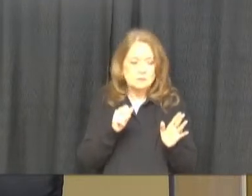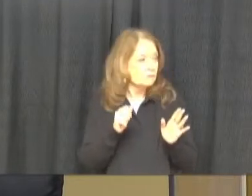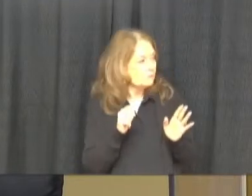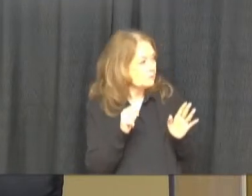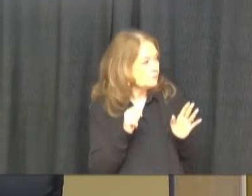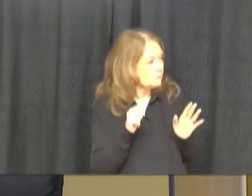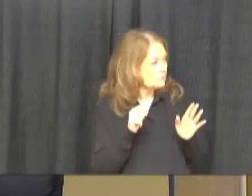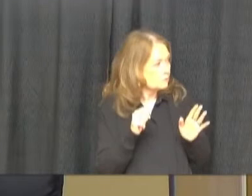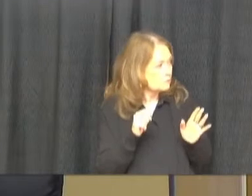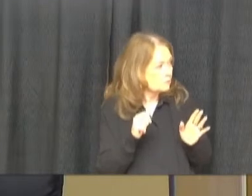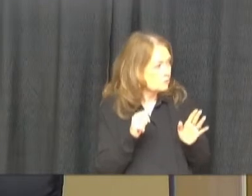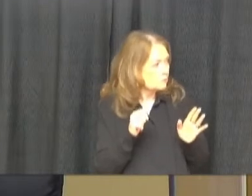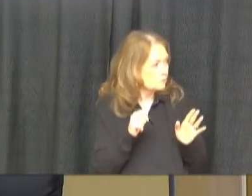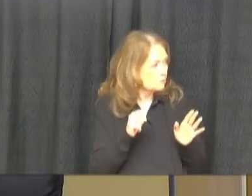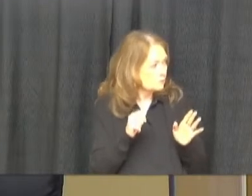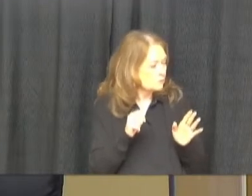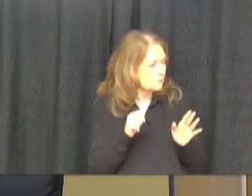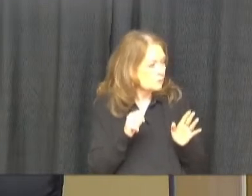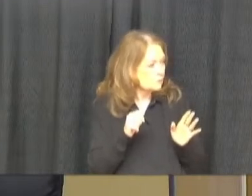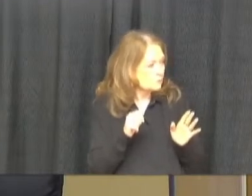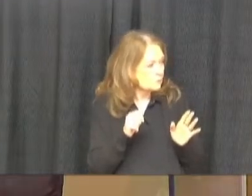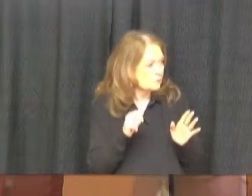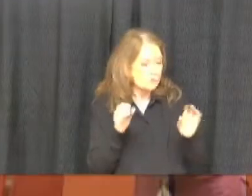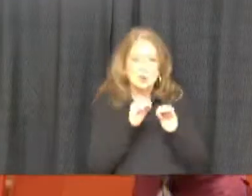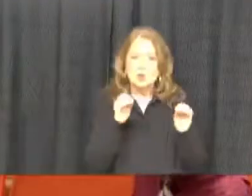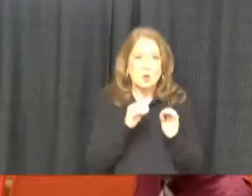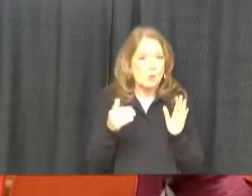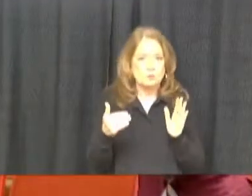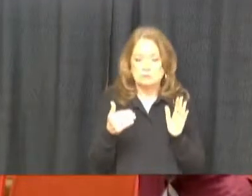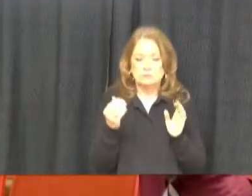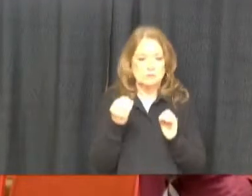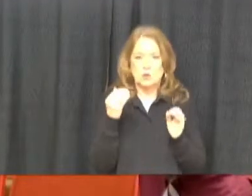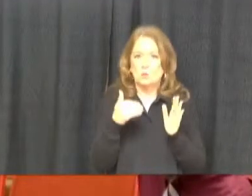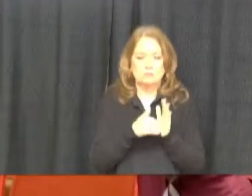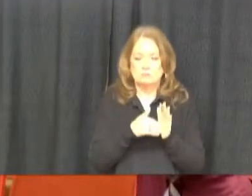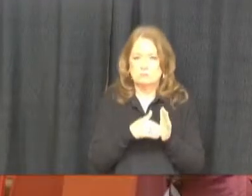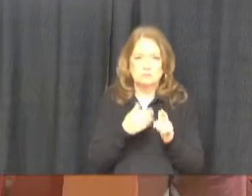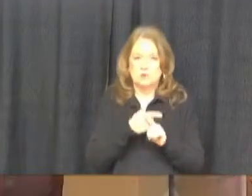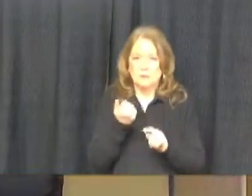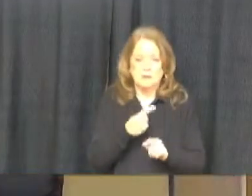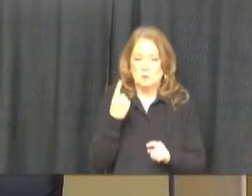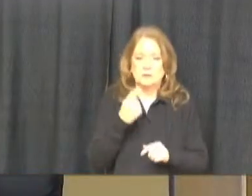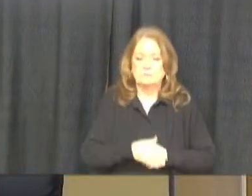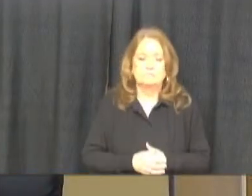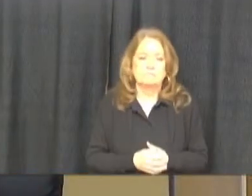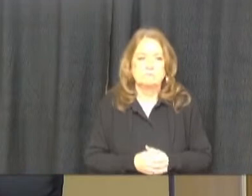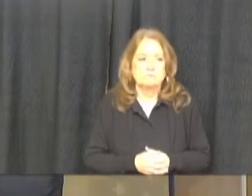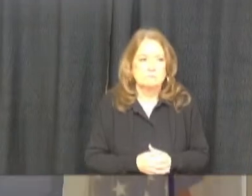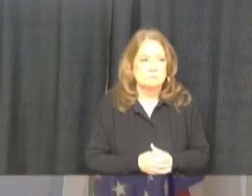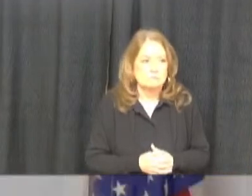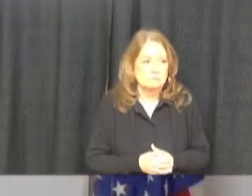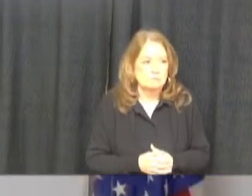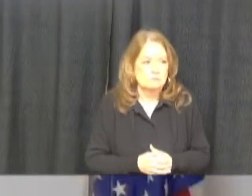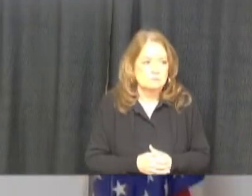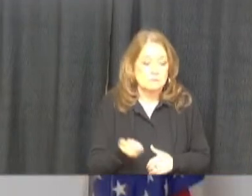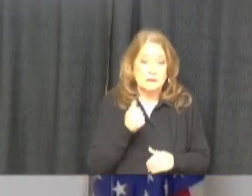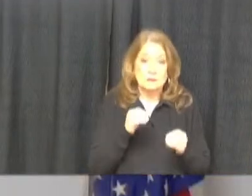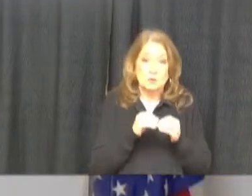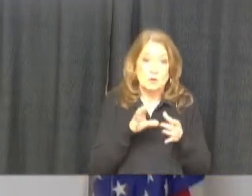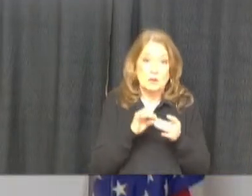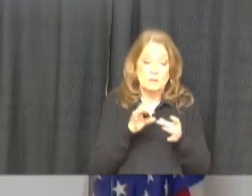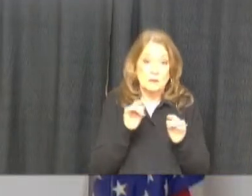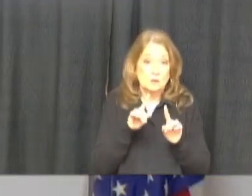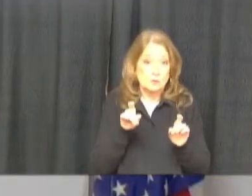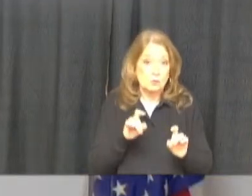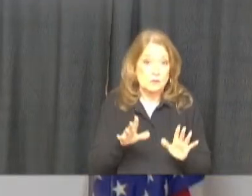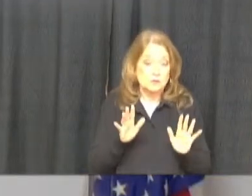citizens, There- residents around the area? We had no opposition on this one. Okay, thank you. Any more comment or question regarding